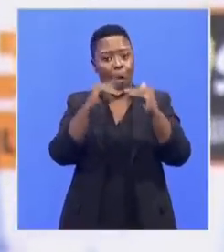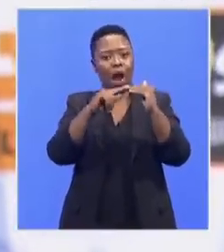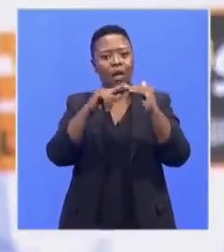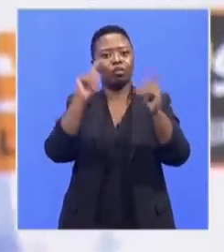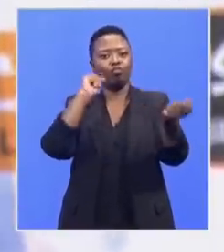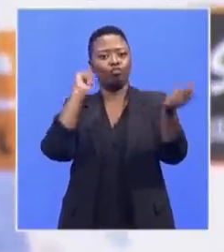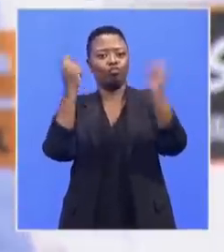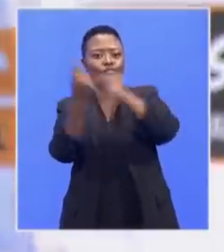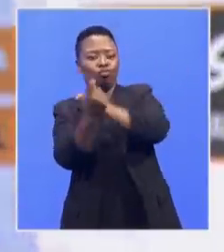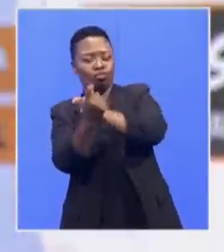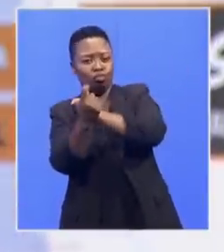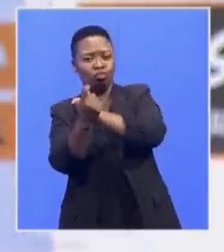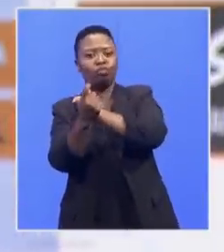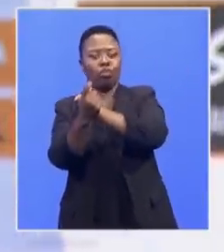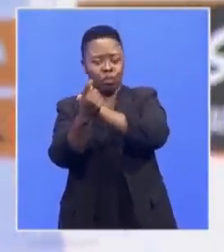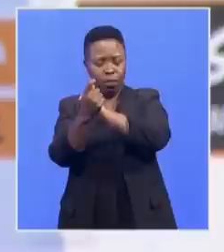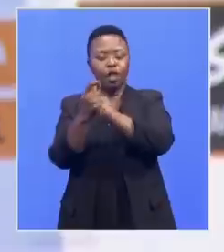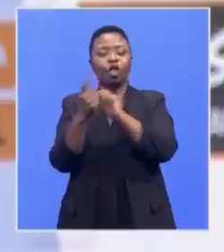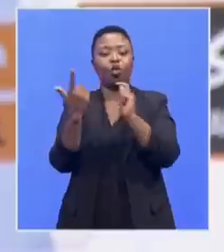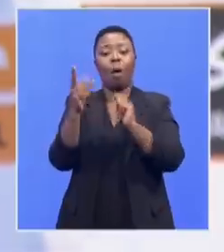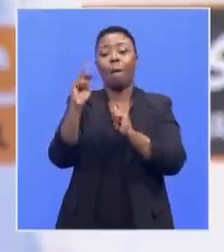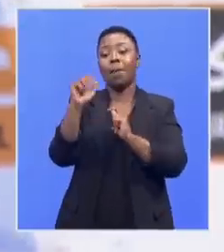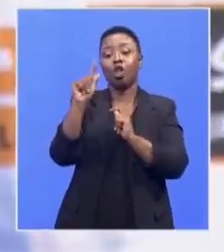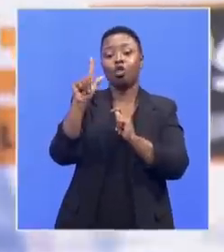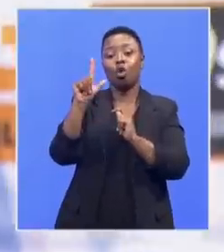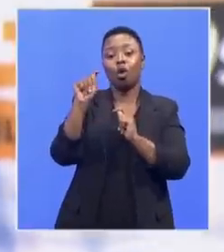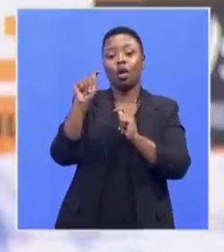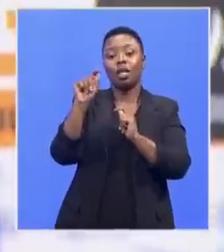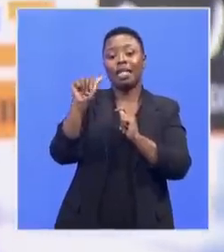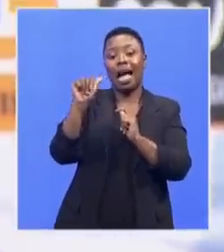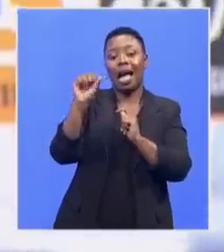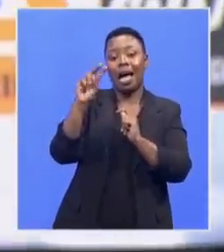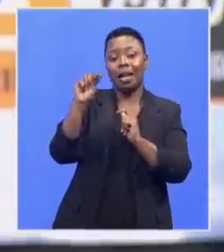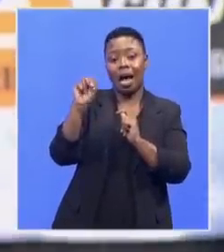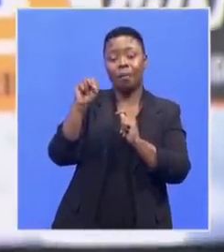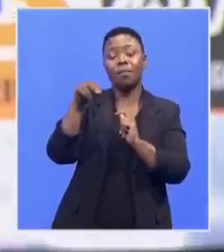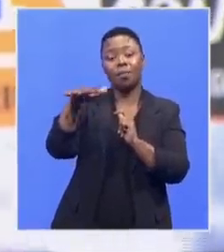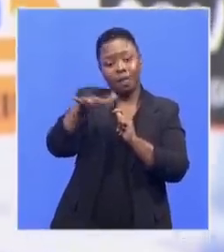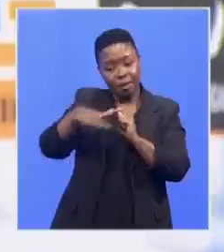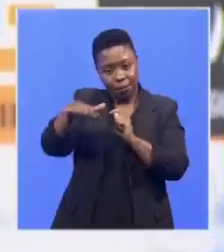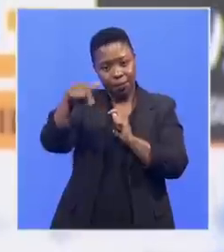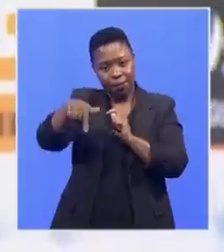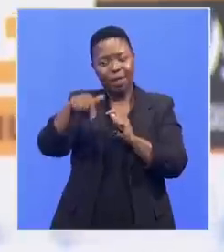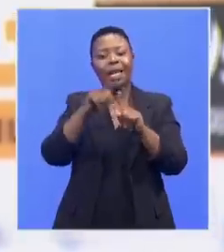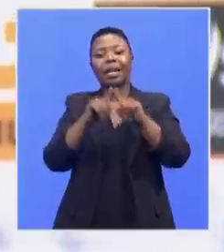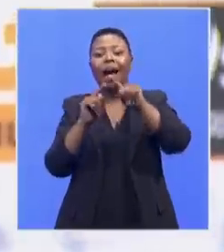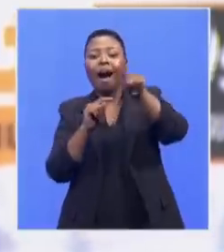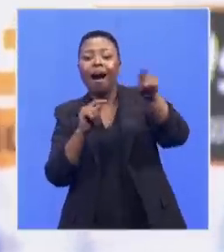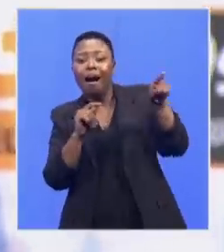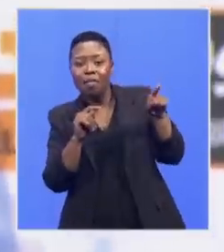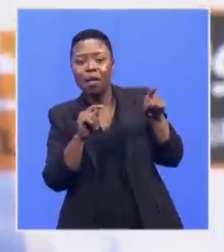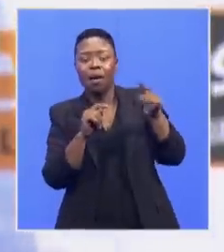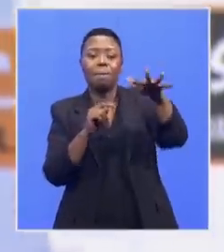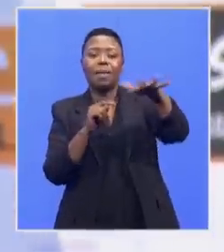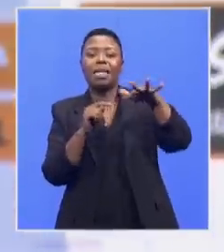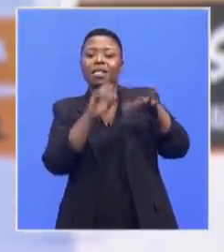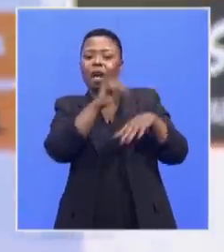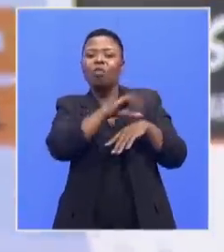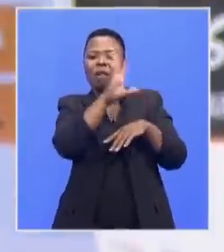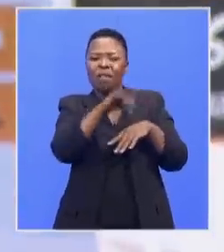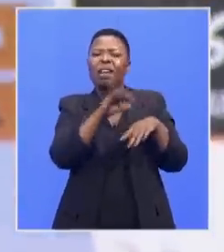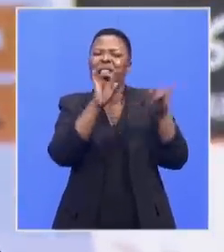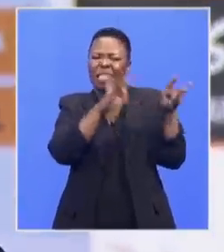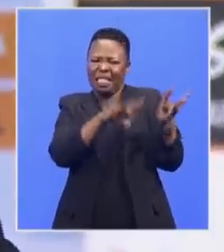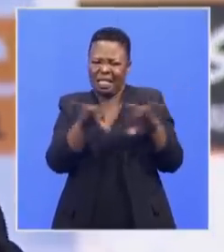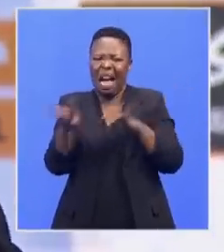Matlosana, like so many places in South Africa, has known great suffering, and the people